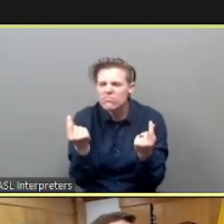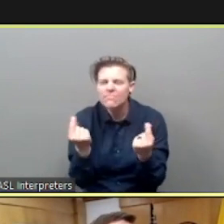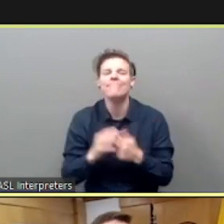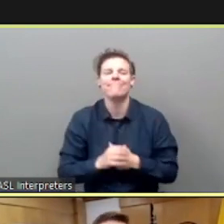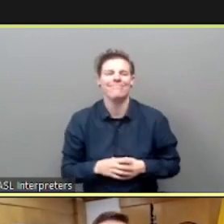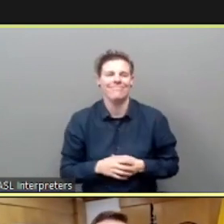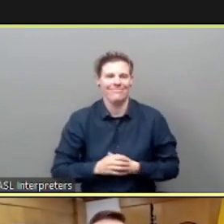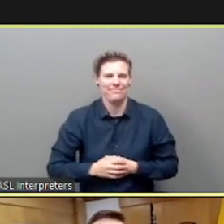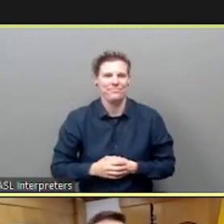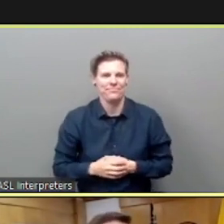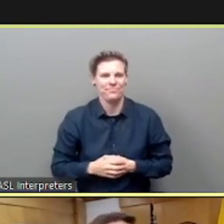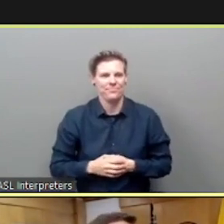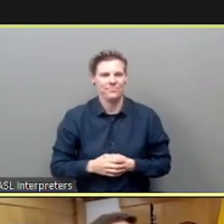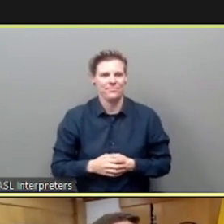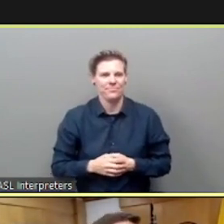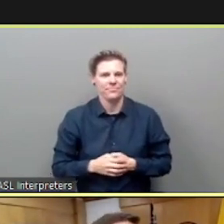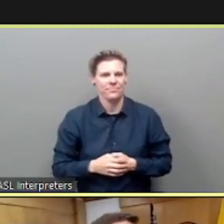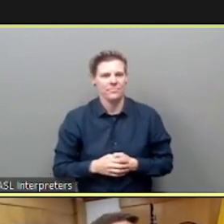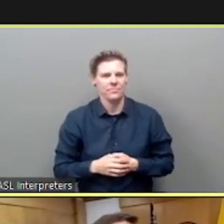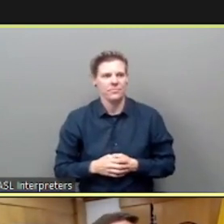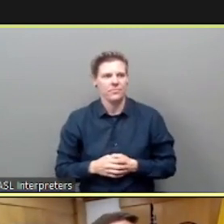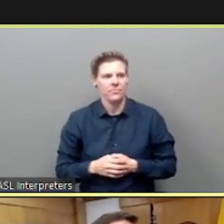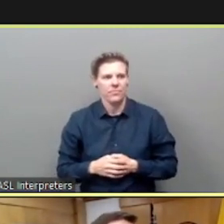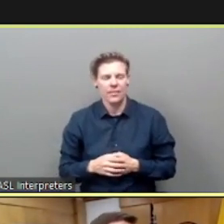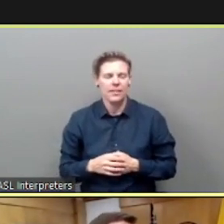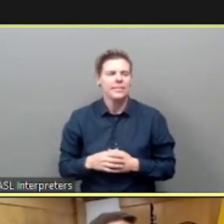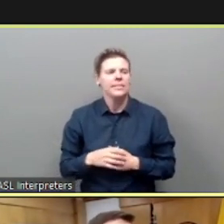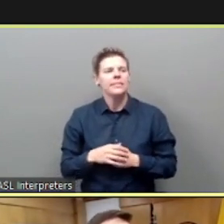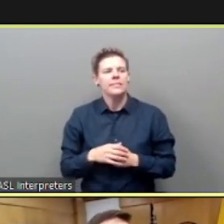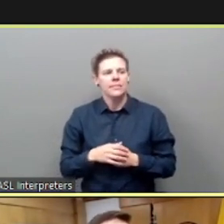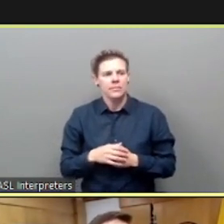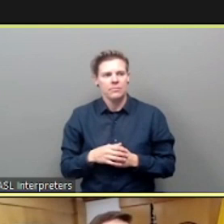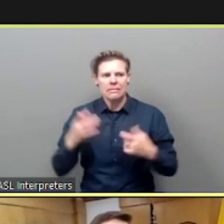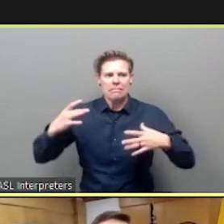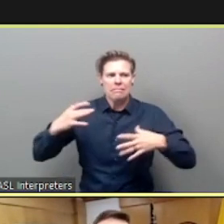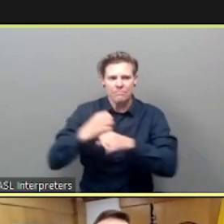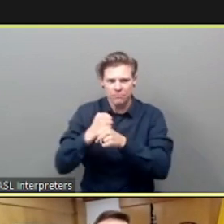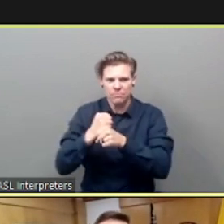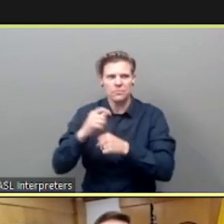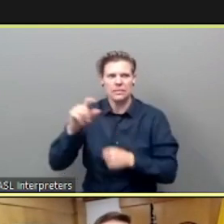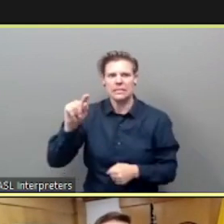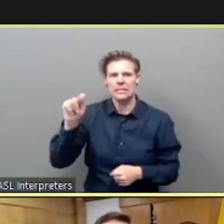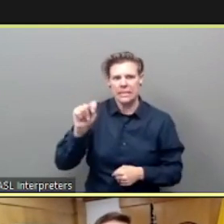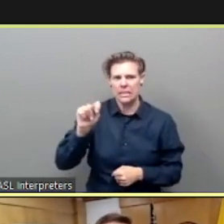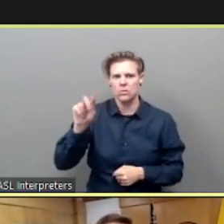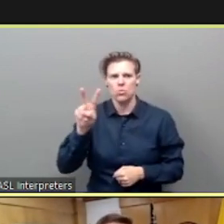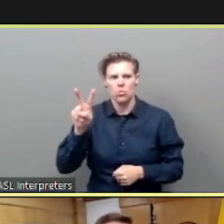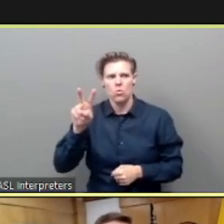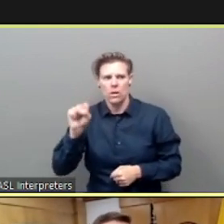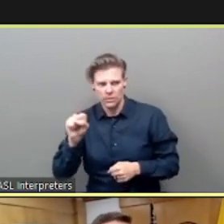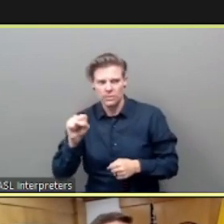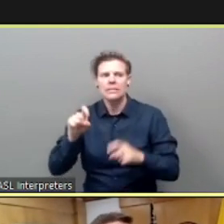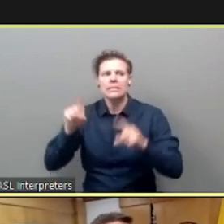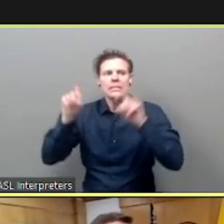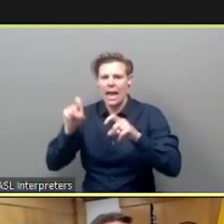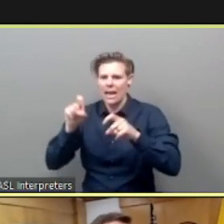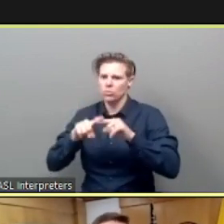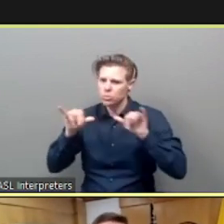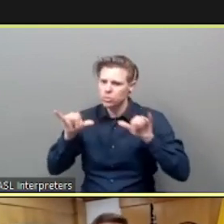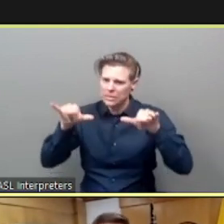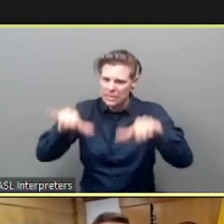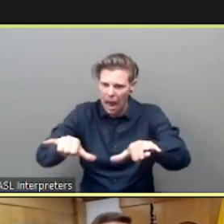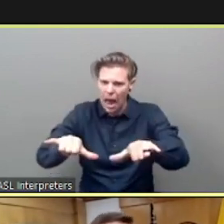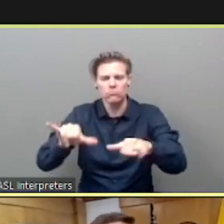we sometimes call it in short terms just T2S, and it allows unvaccinated